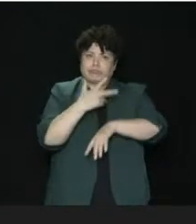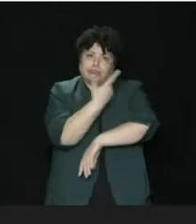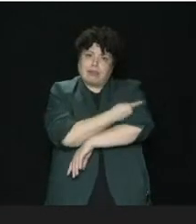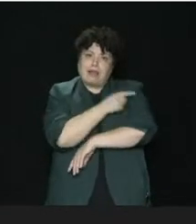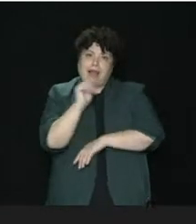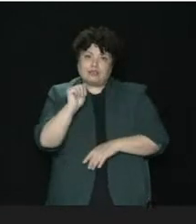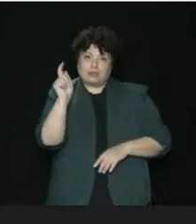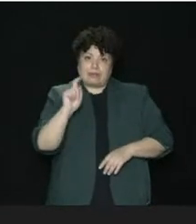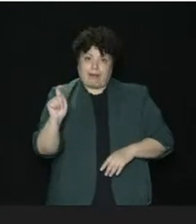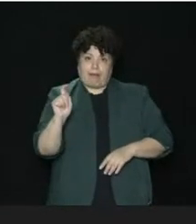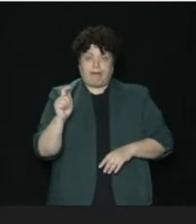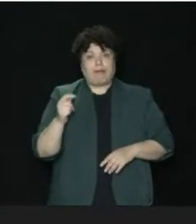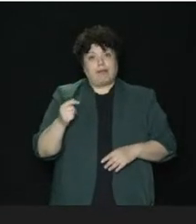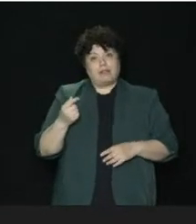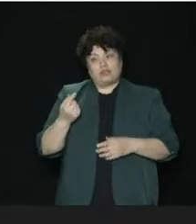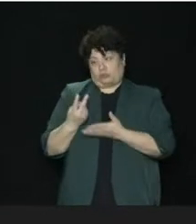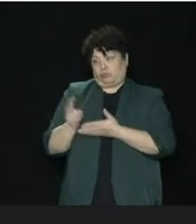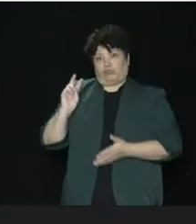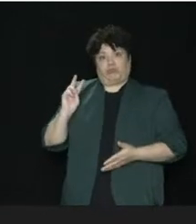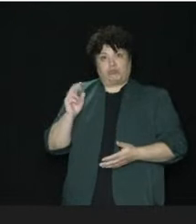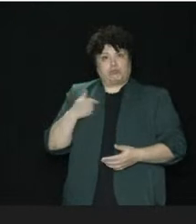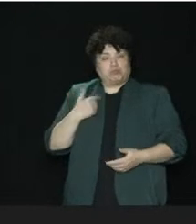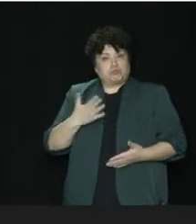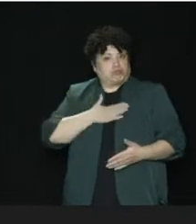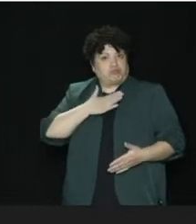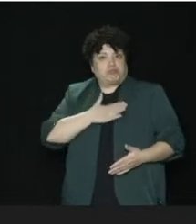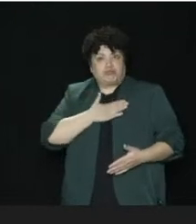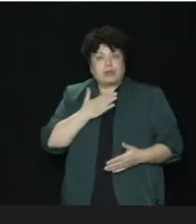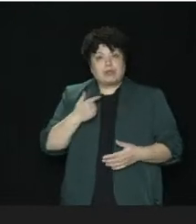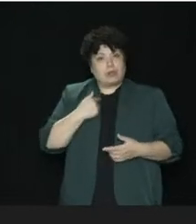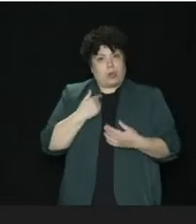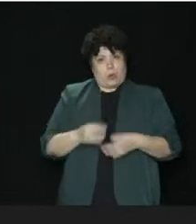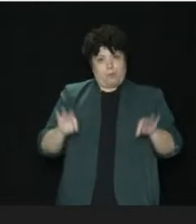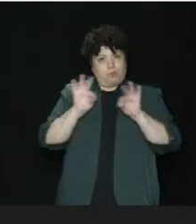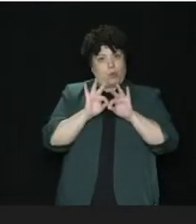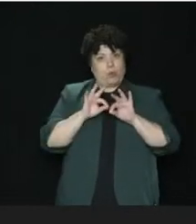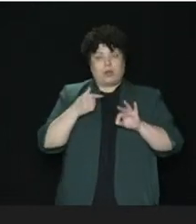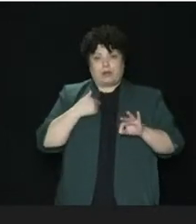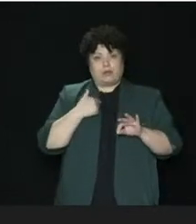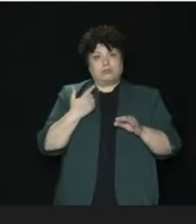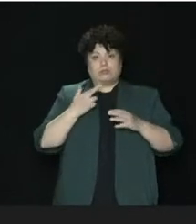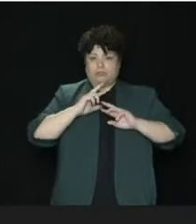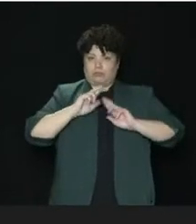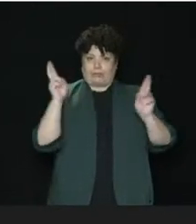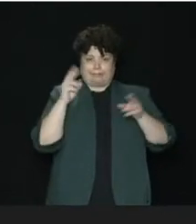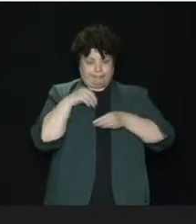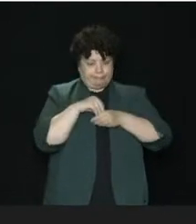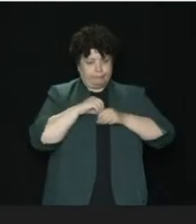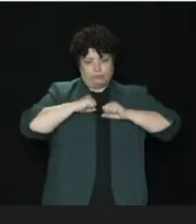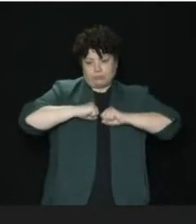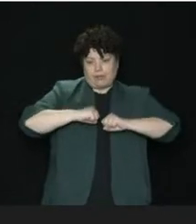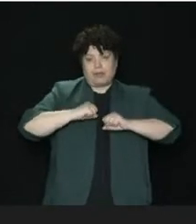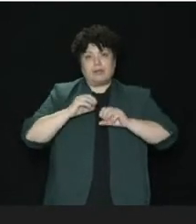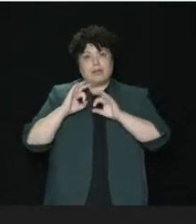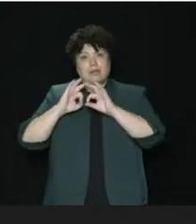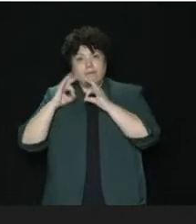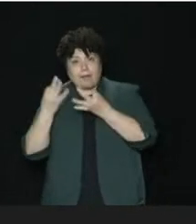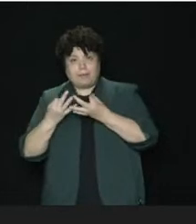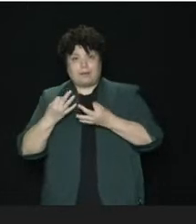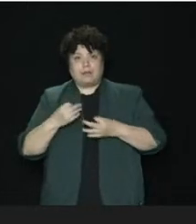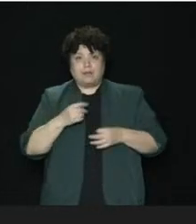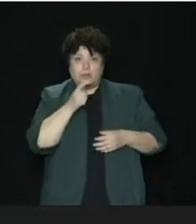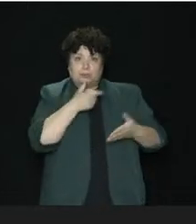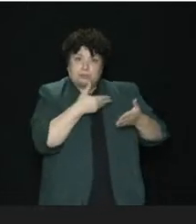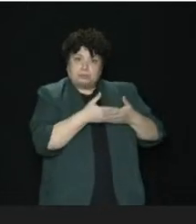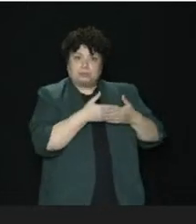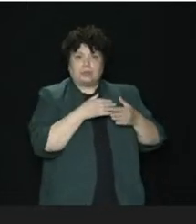weeks ago. It was extremely important to me to be able to protect my loved ones, to protect my family, and to do